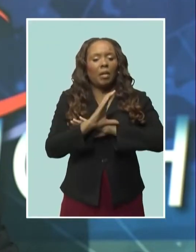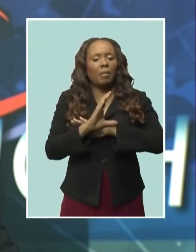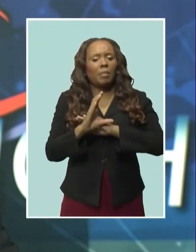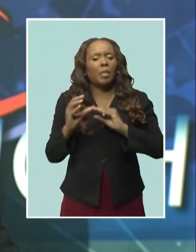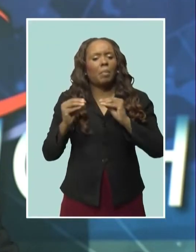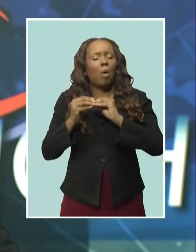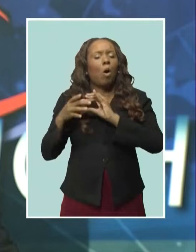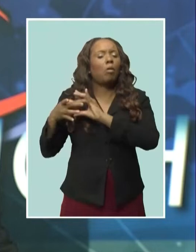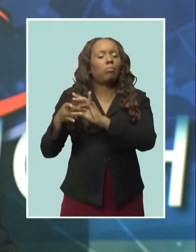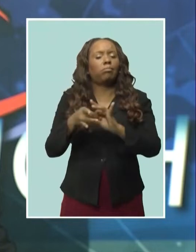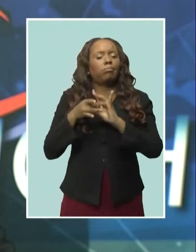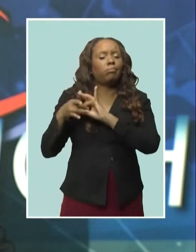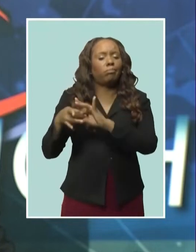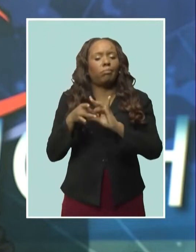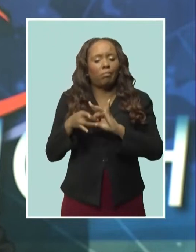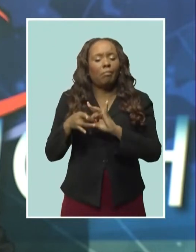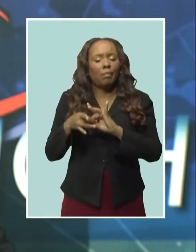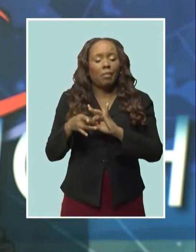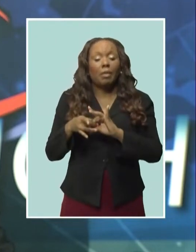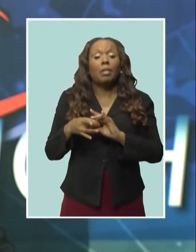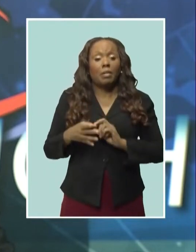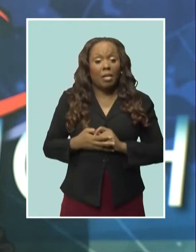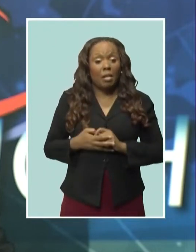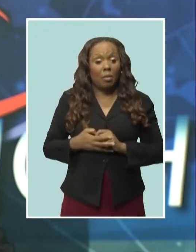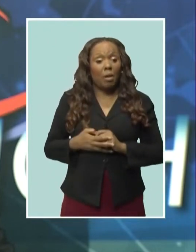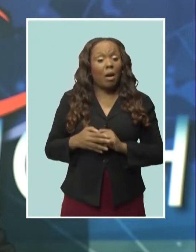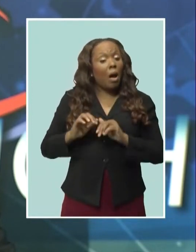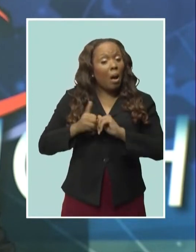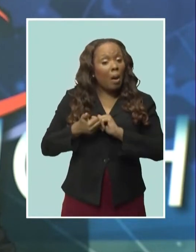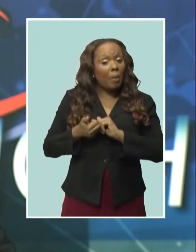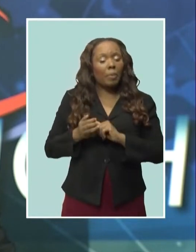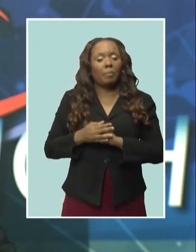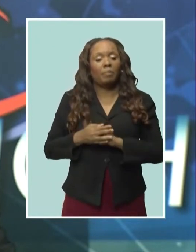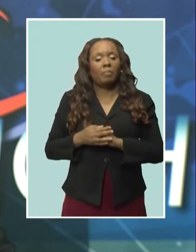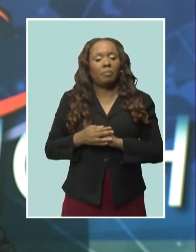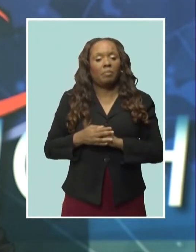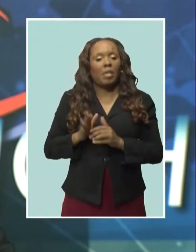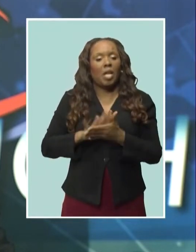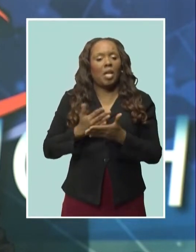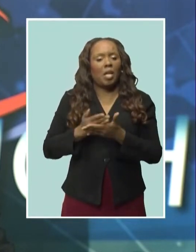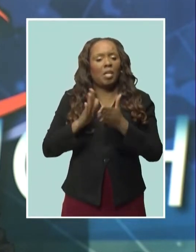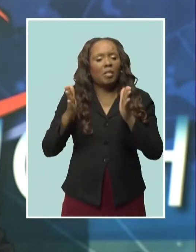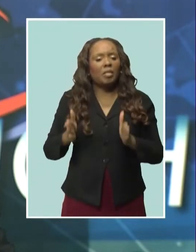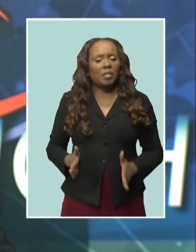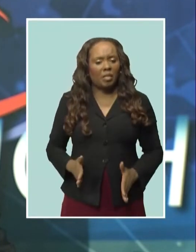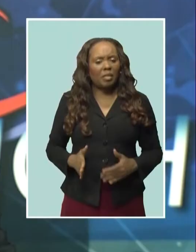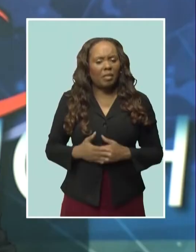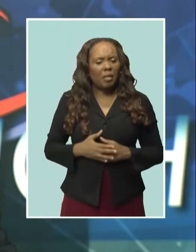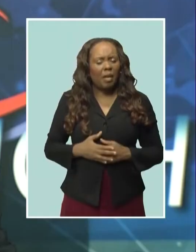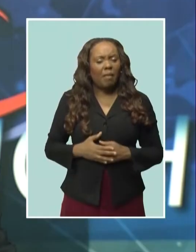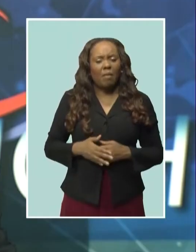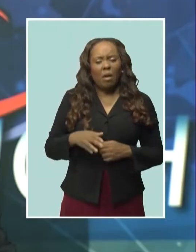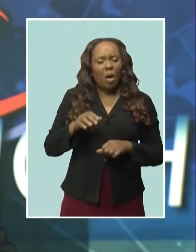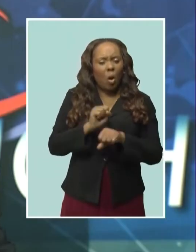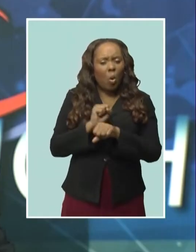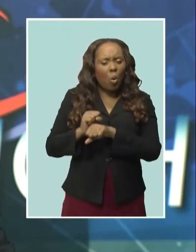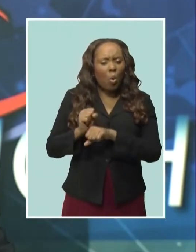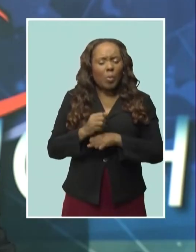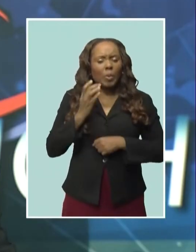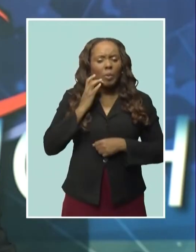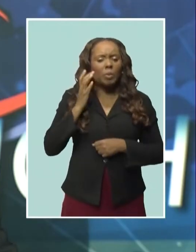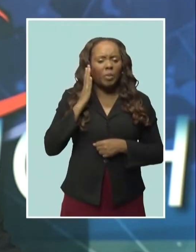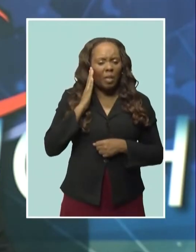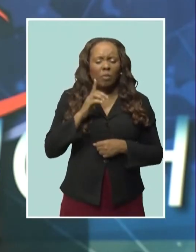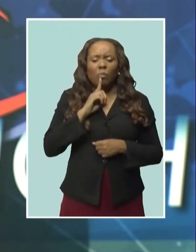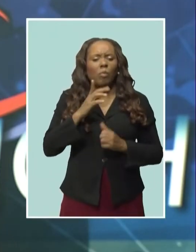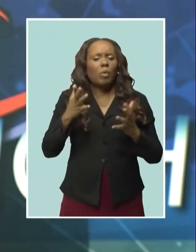Nice. It's an initiative of local chef and farmer Stephen Walcott, affectionately known as Boppa in the hospitality industry.